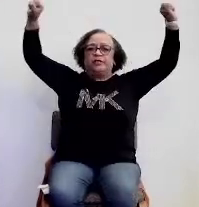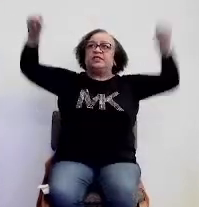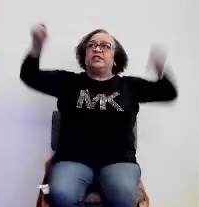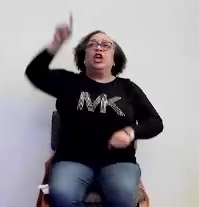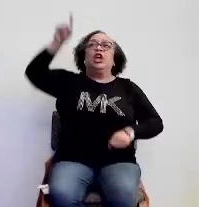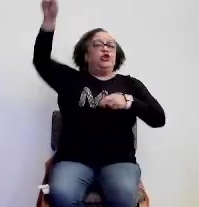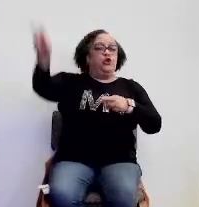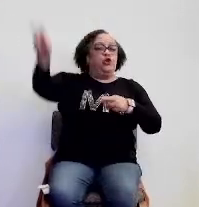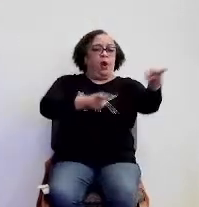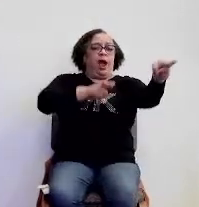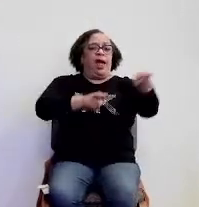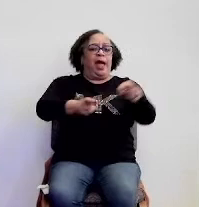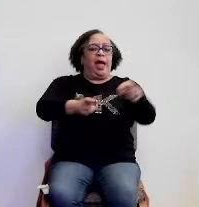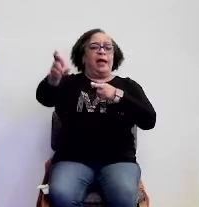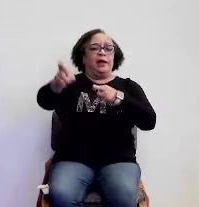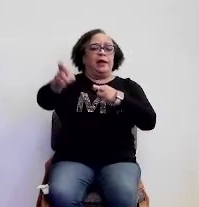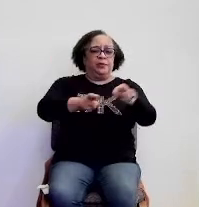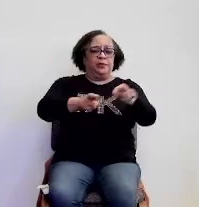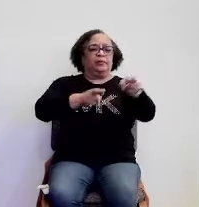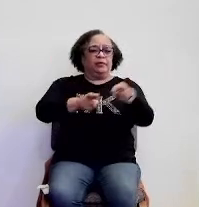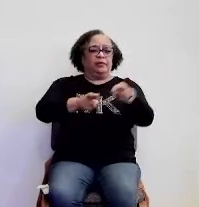Yeah.